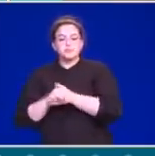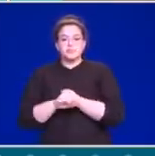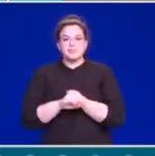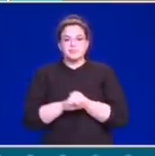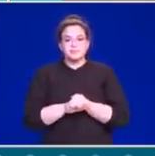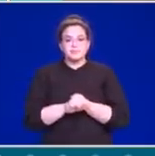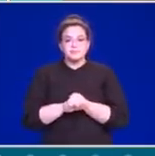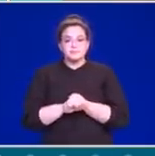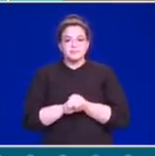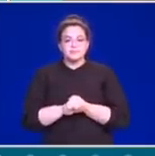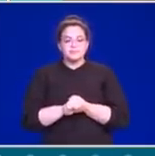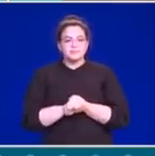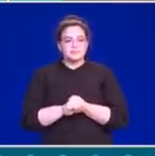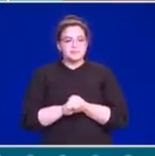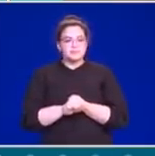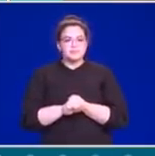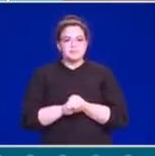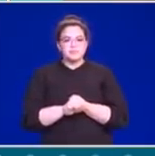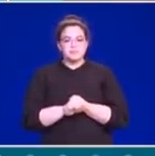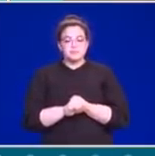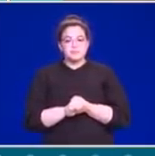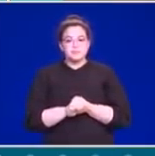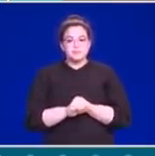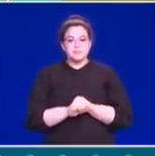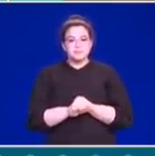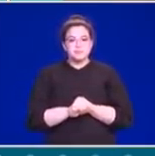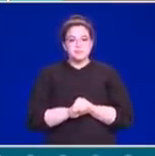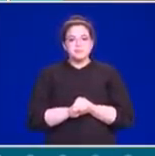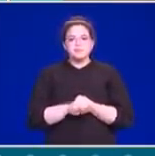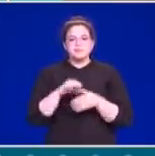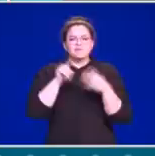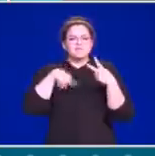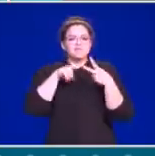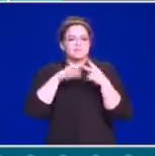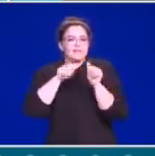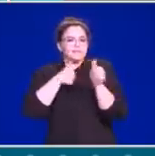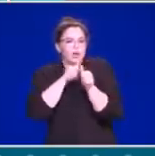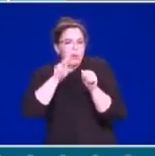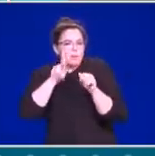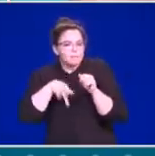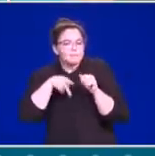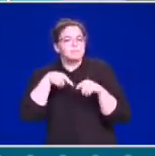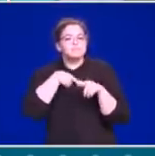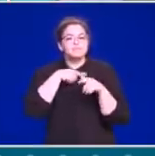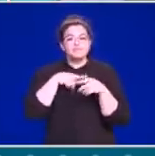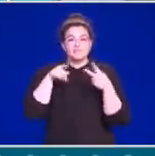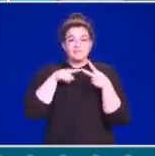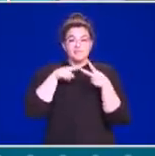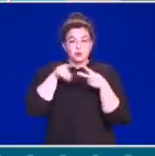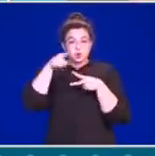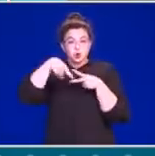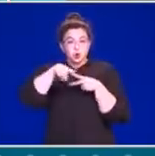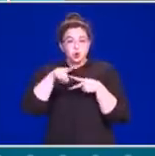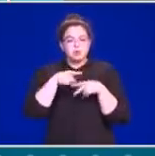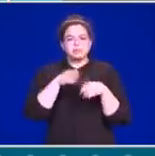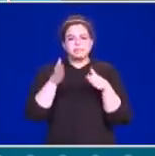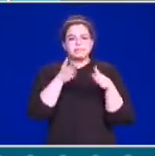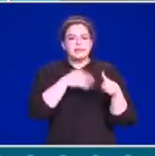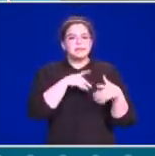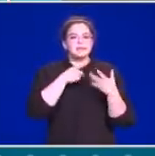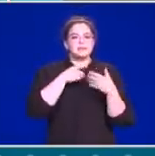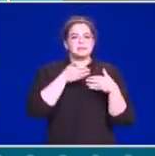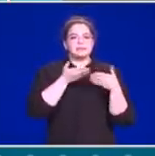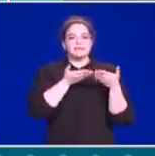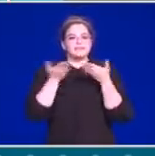more specific data for users and the Bureau? And a follow-up question, is the Bureau planning to devote any